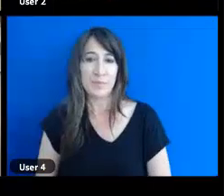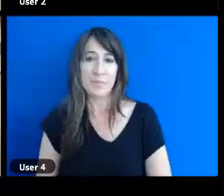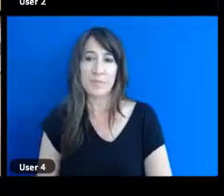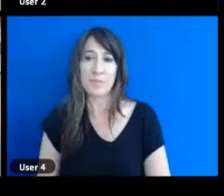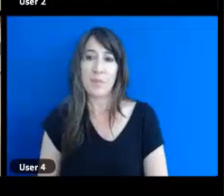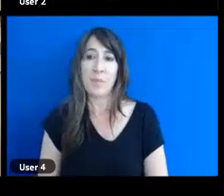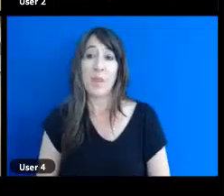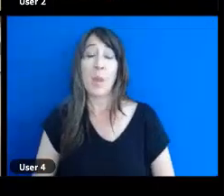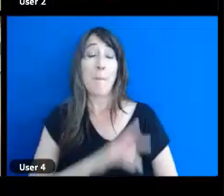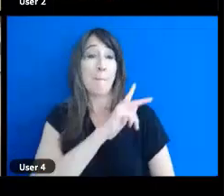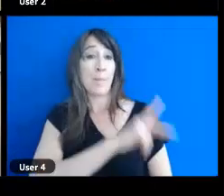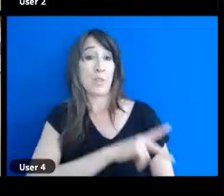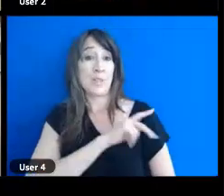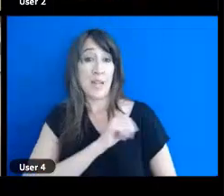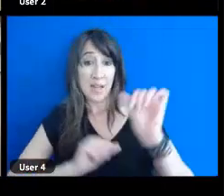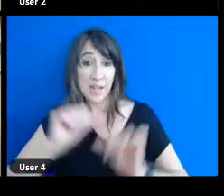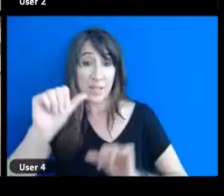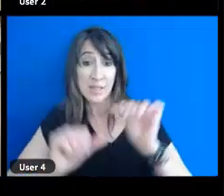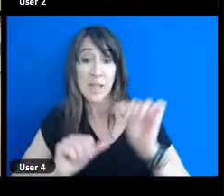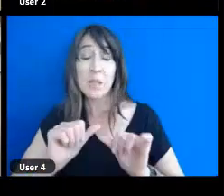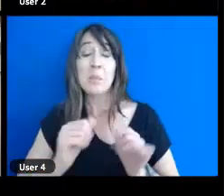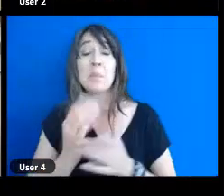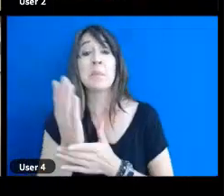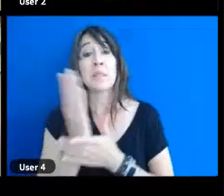help facilitate that in your company.